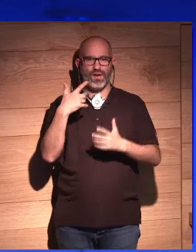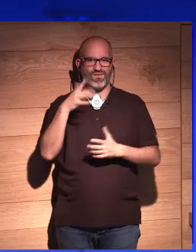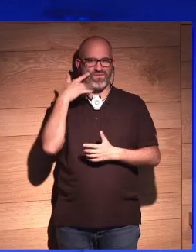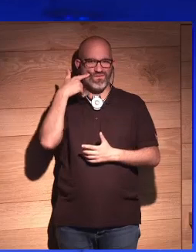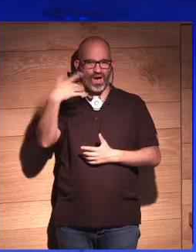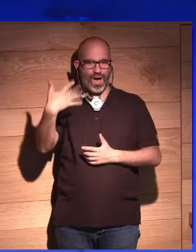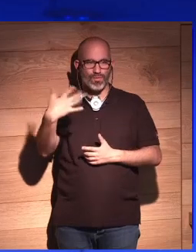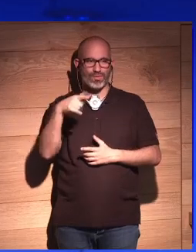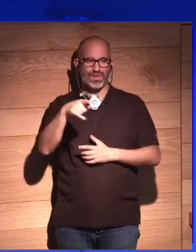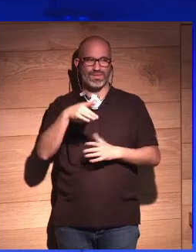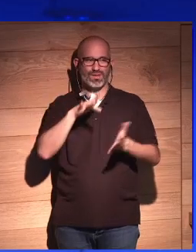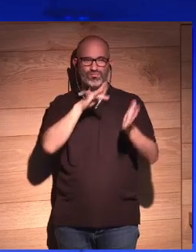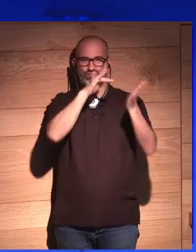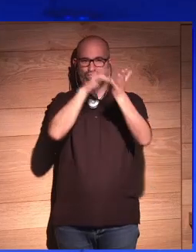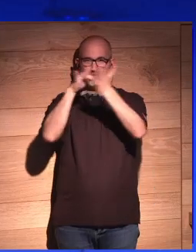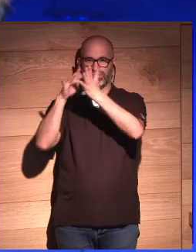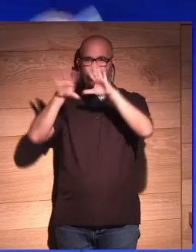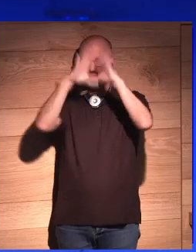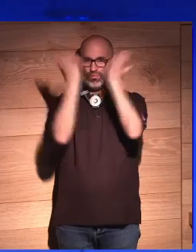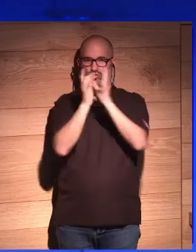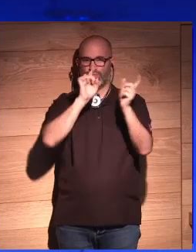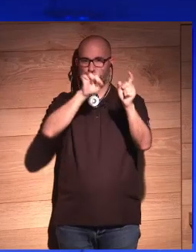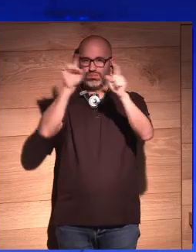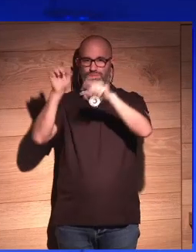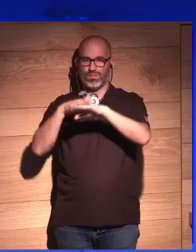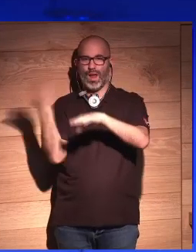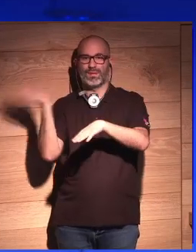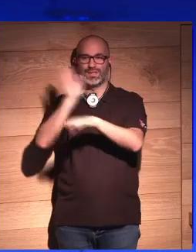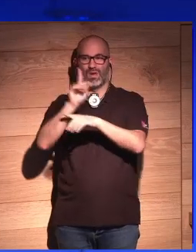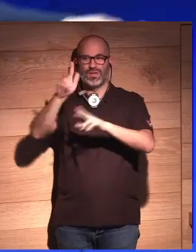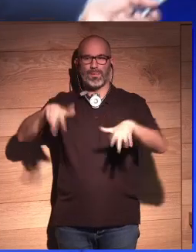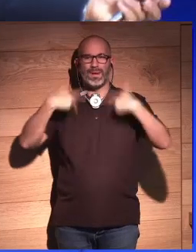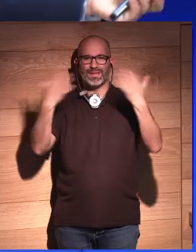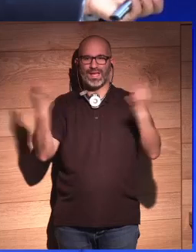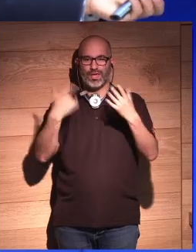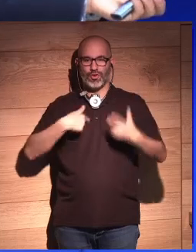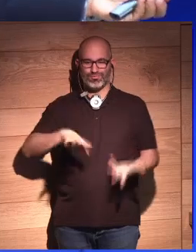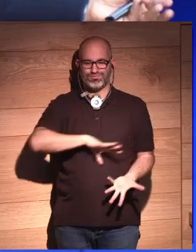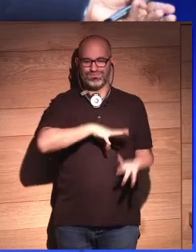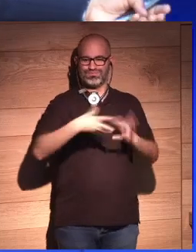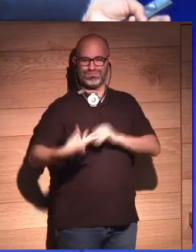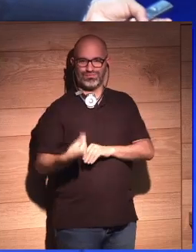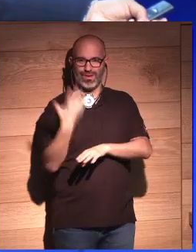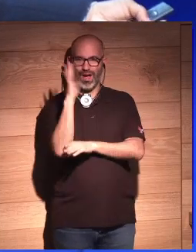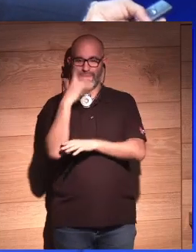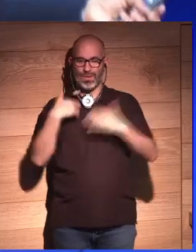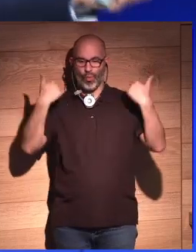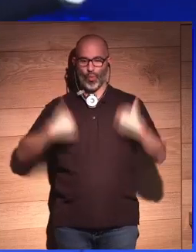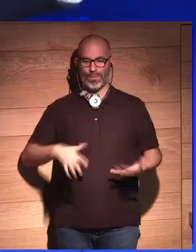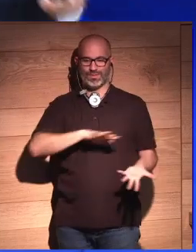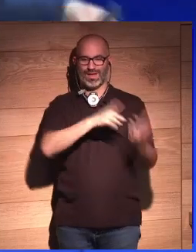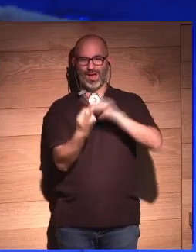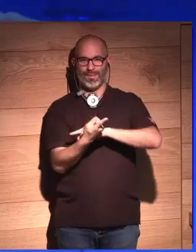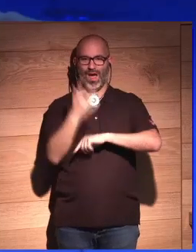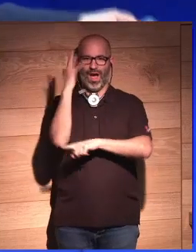a lot. It essentially lets you become a tree in the forest. Your body becomes a tree, and you